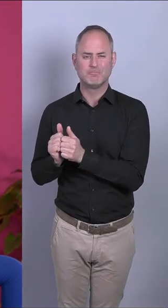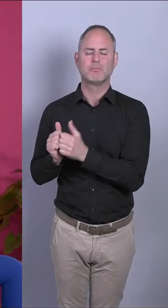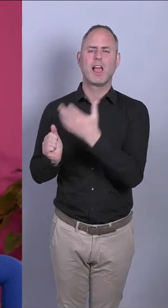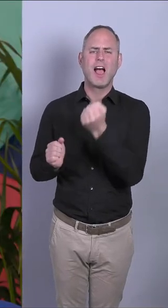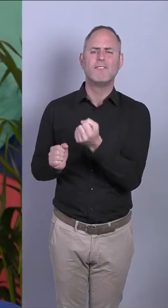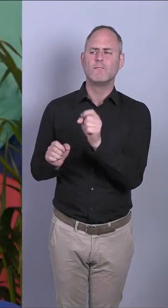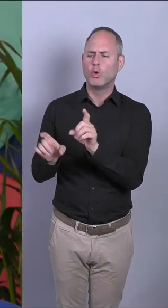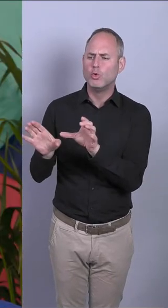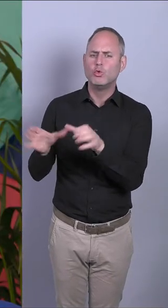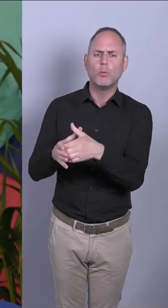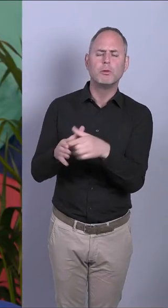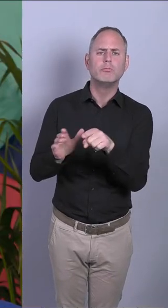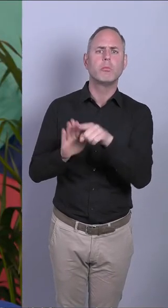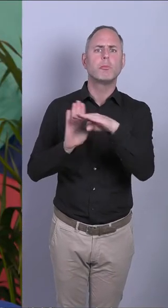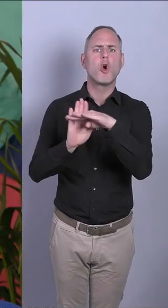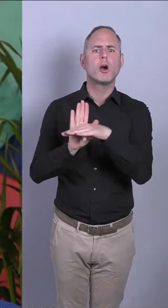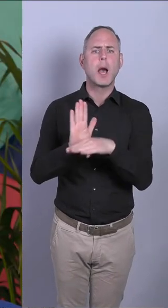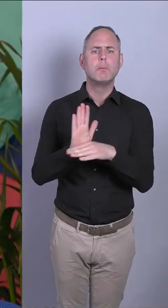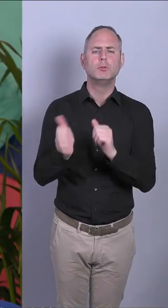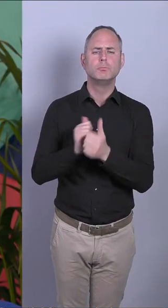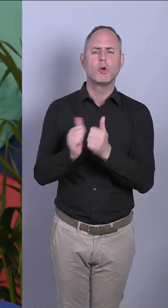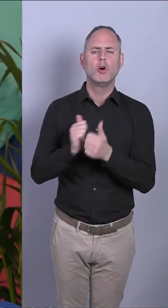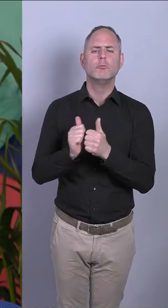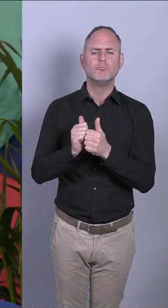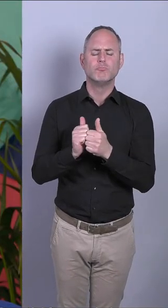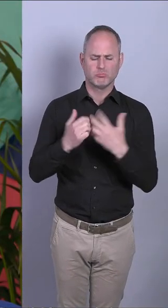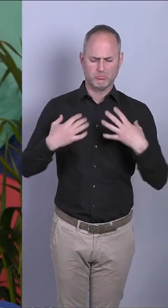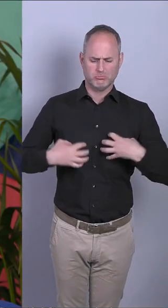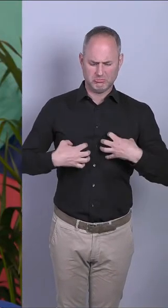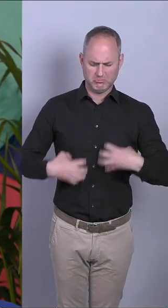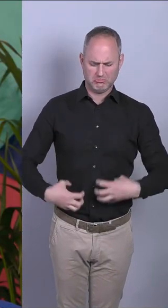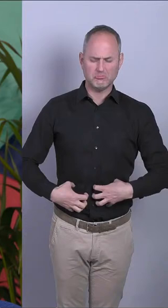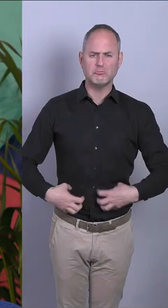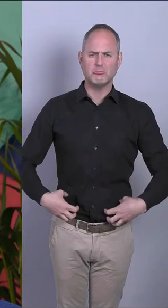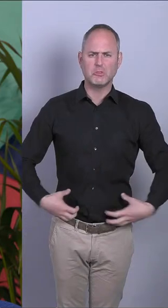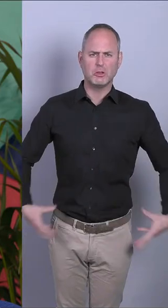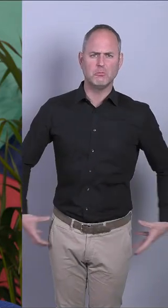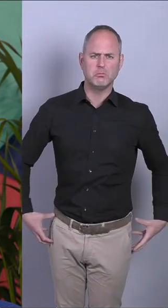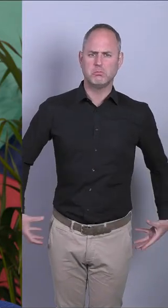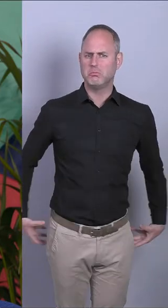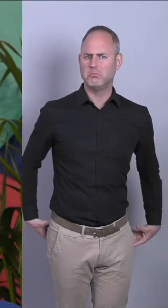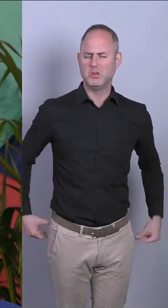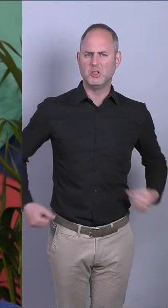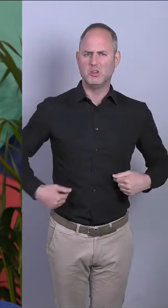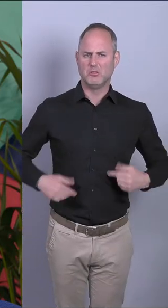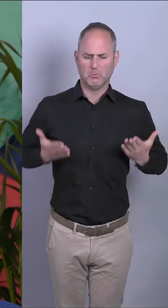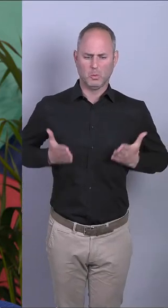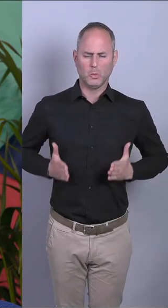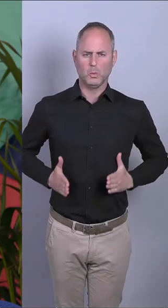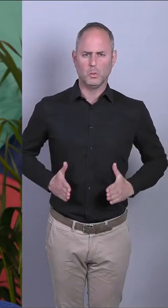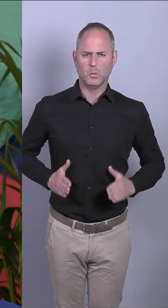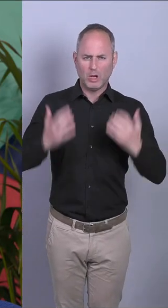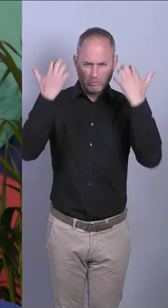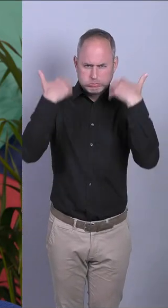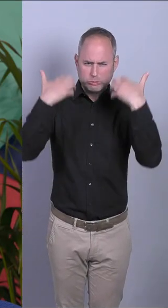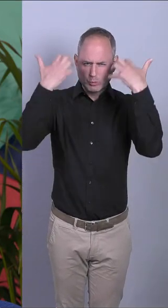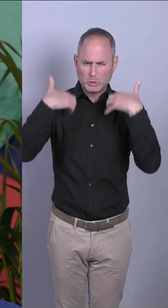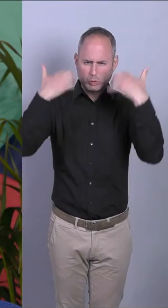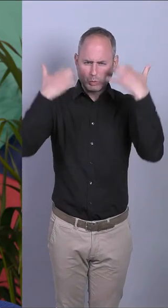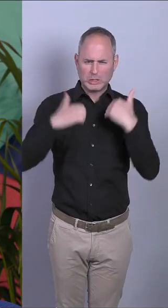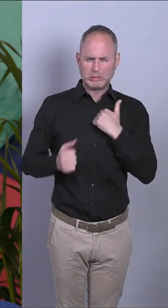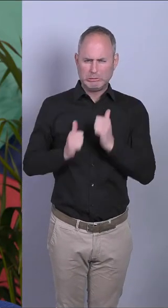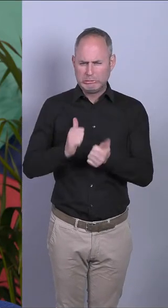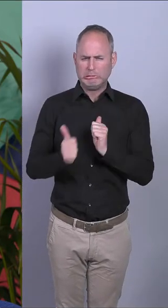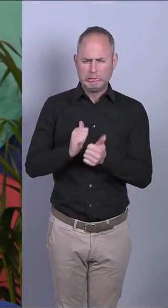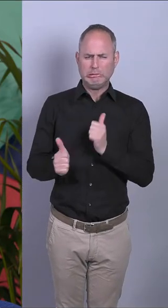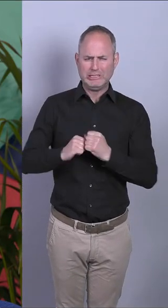So one time I went to one of the classes that are offered. You know what they're called, BP2, class trainer,